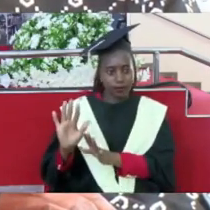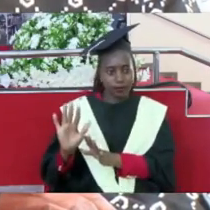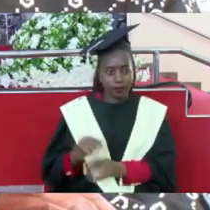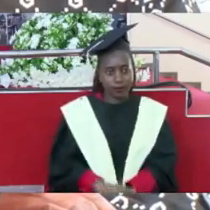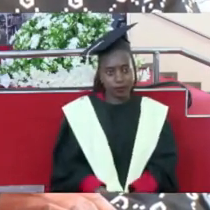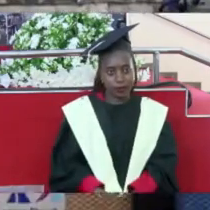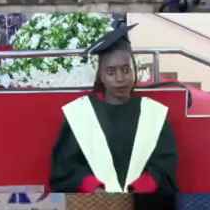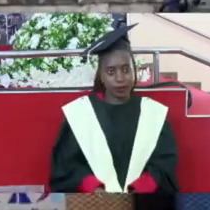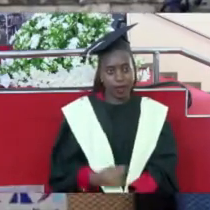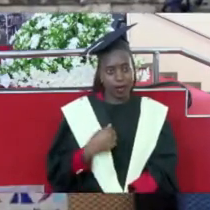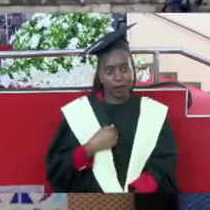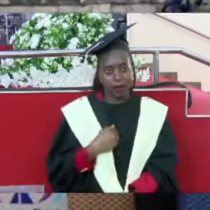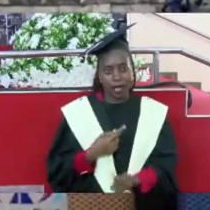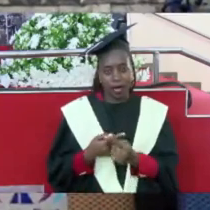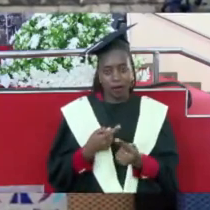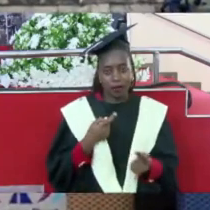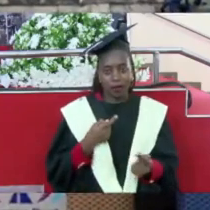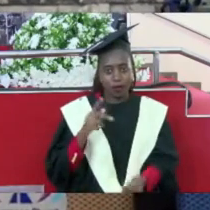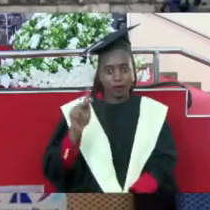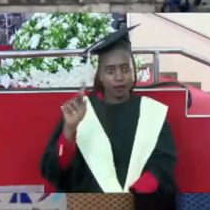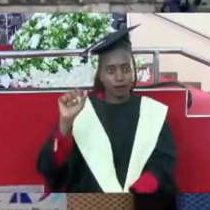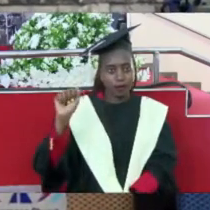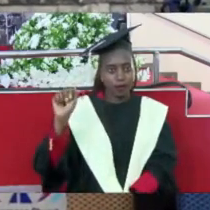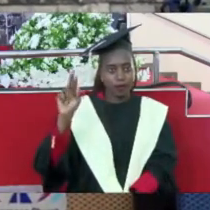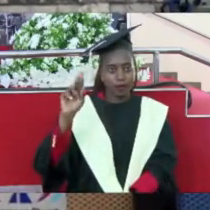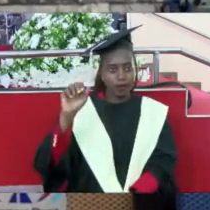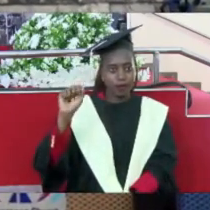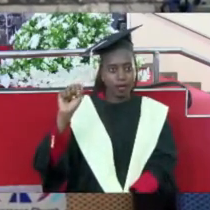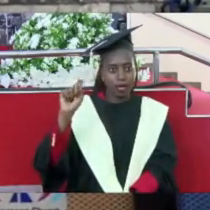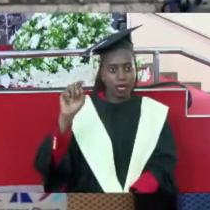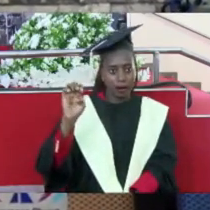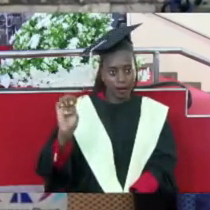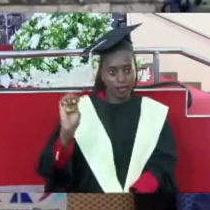Me, I come from karate. And I normally say there are Korino ndio wengi.